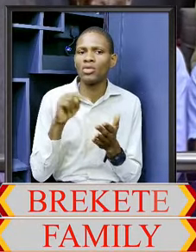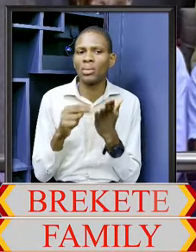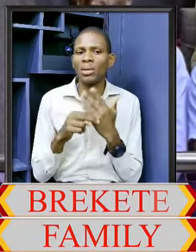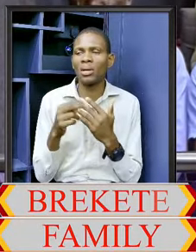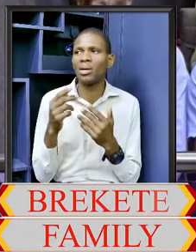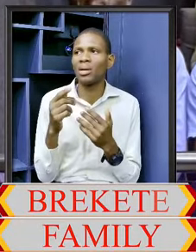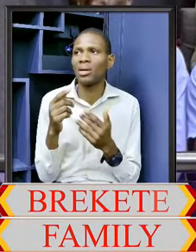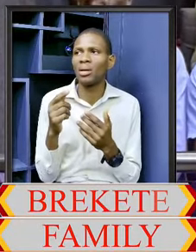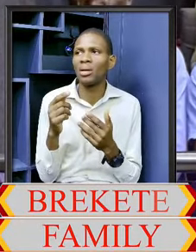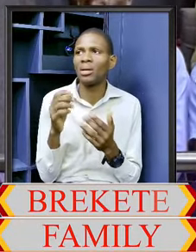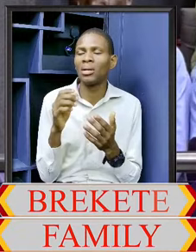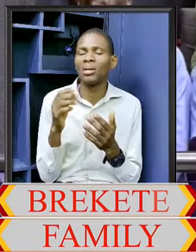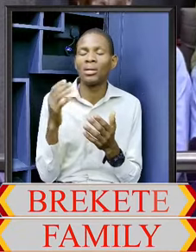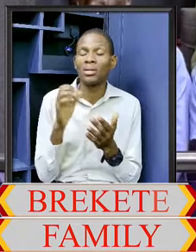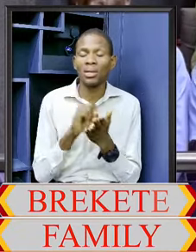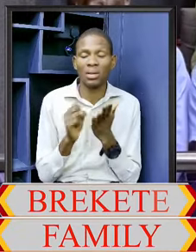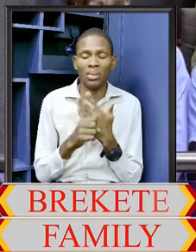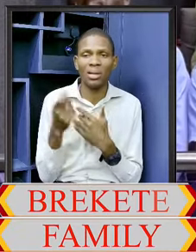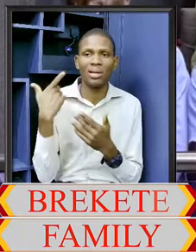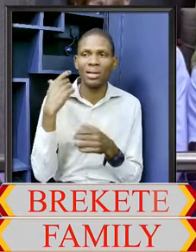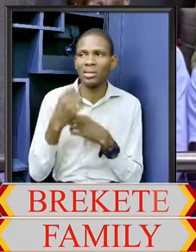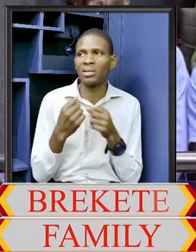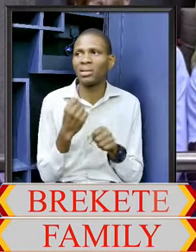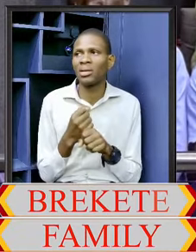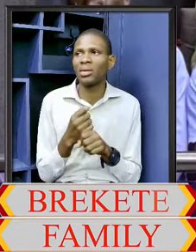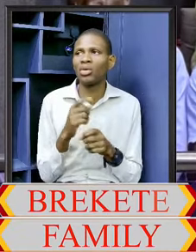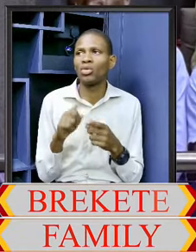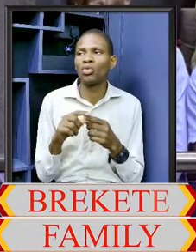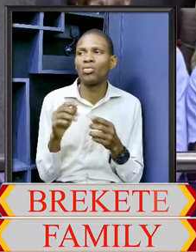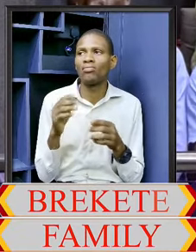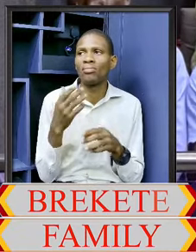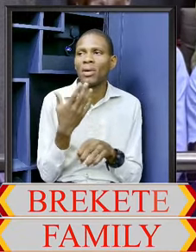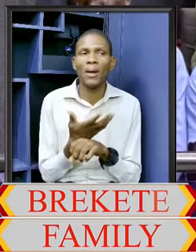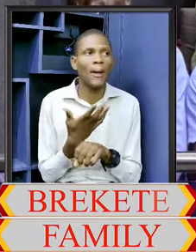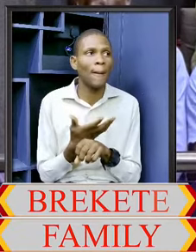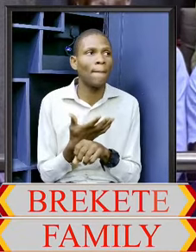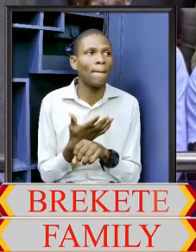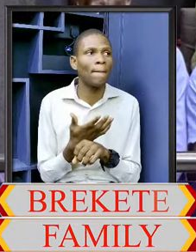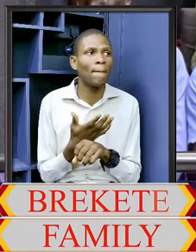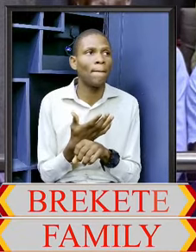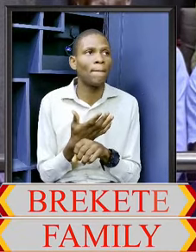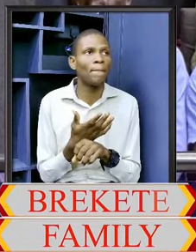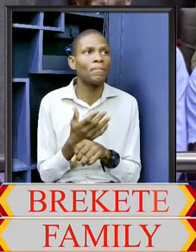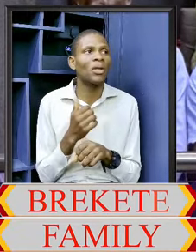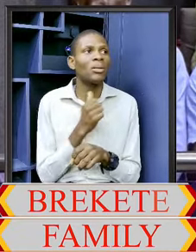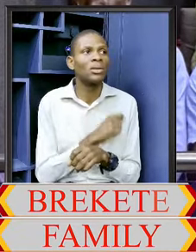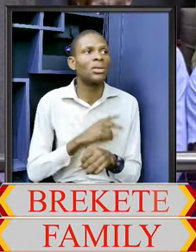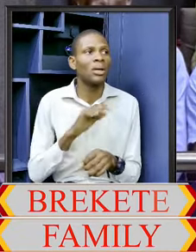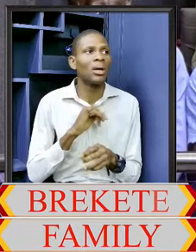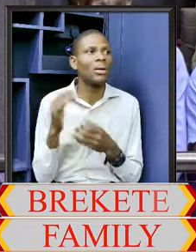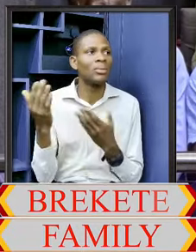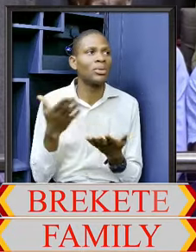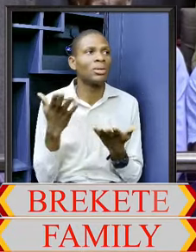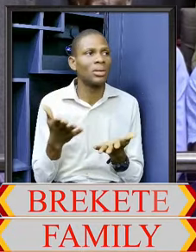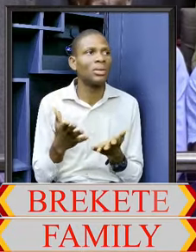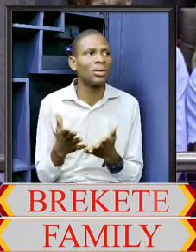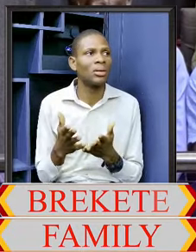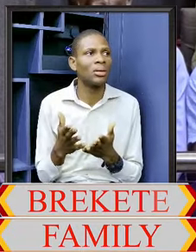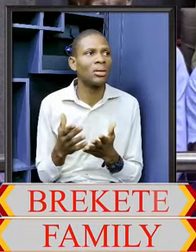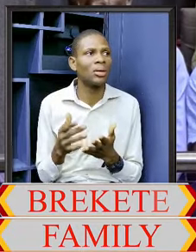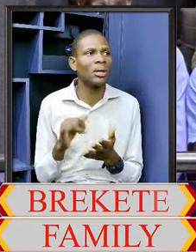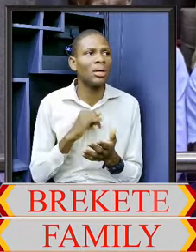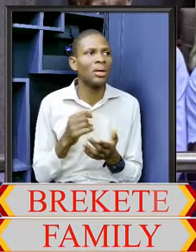Mm. September. We call Ordinary Ahmed for. Now, appreciation you carry come. Yes, sir. You